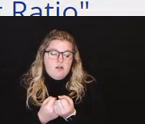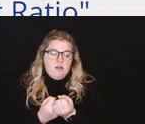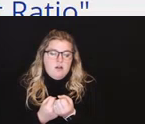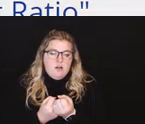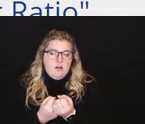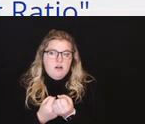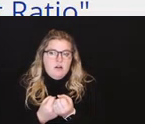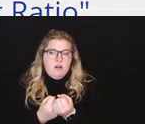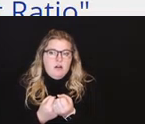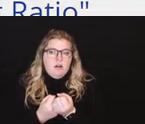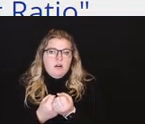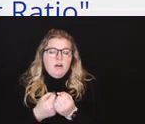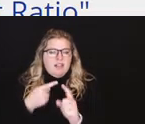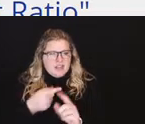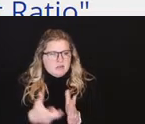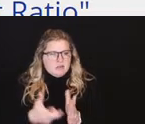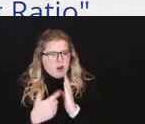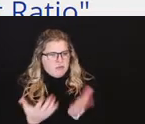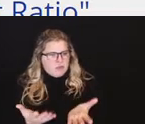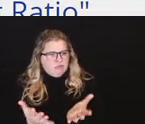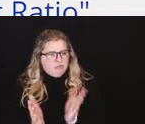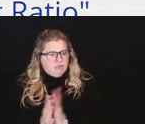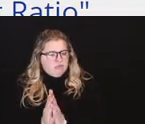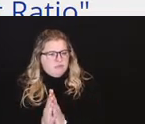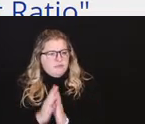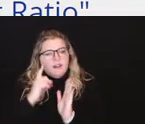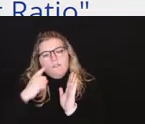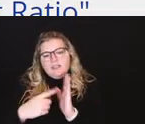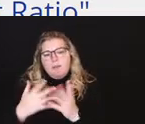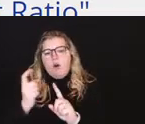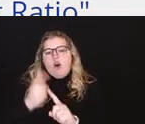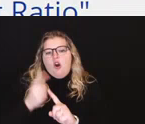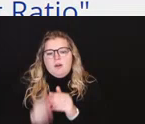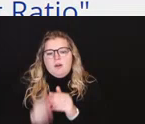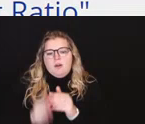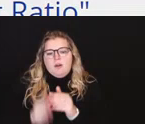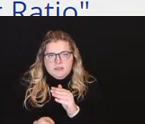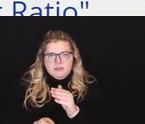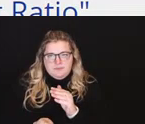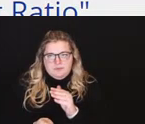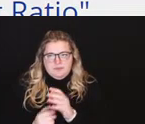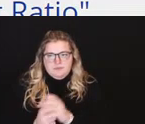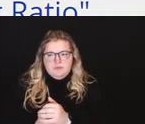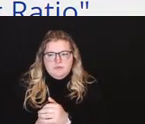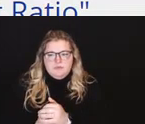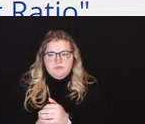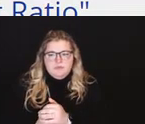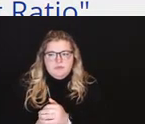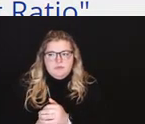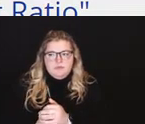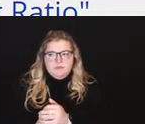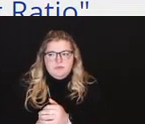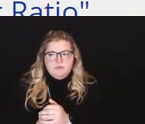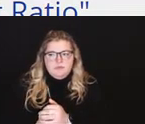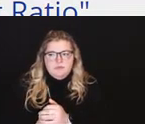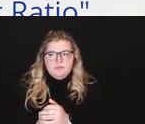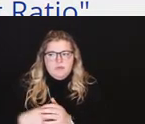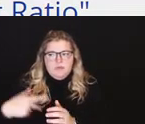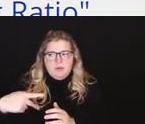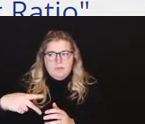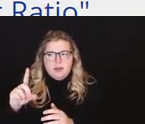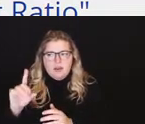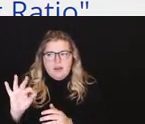requirement? For example, autocomplete. You can't really, in the PDF